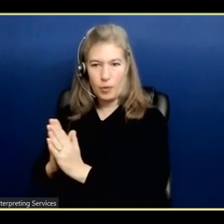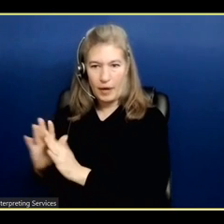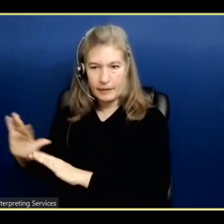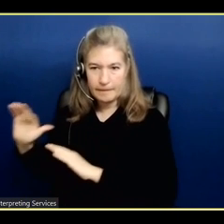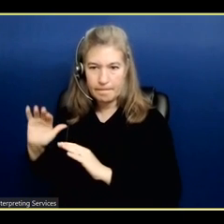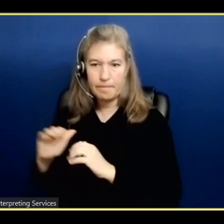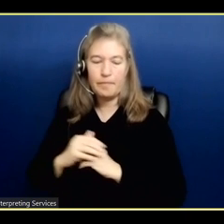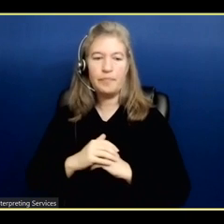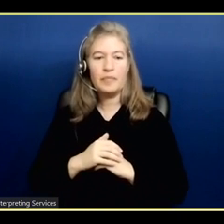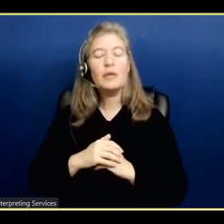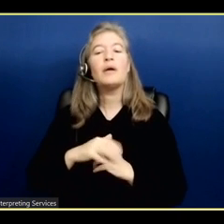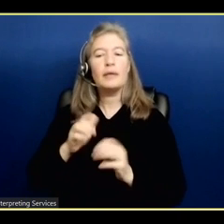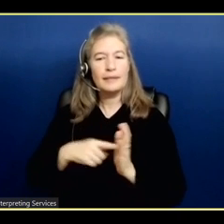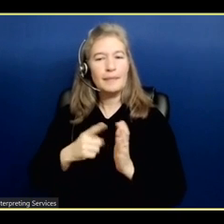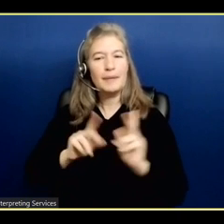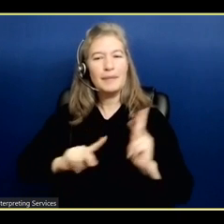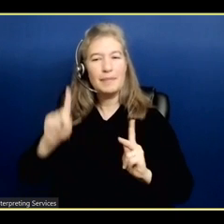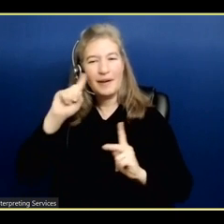through a grapevine, and